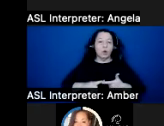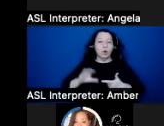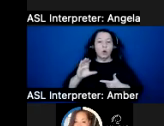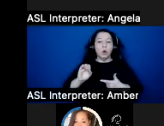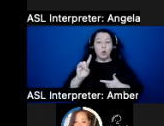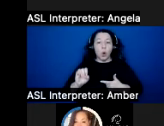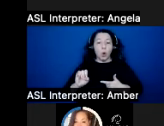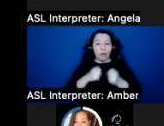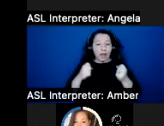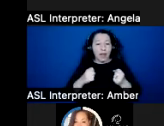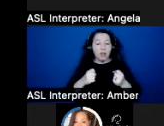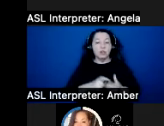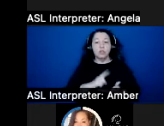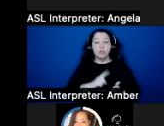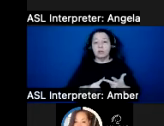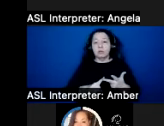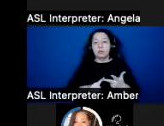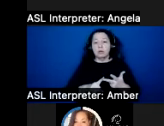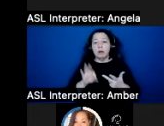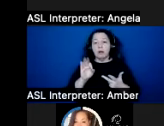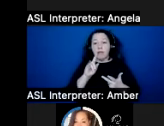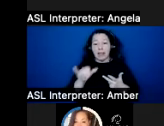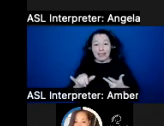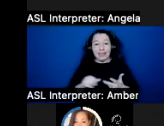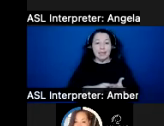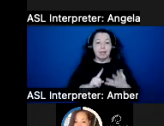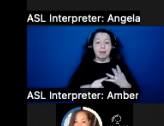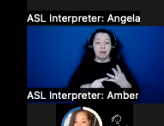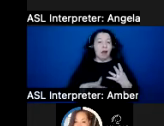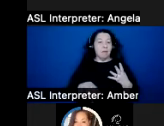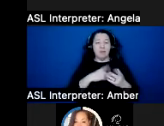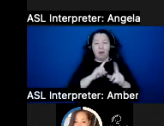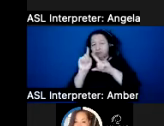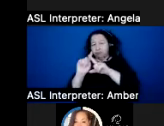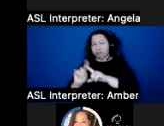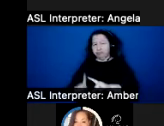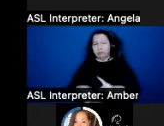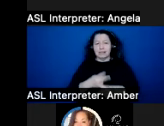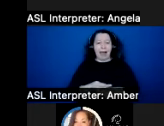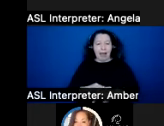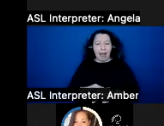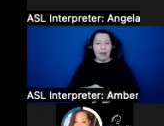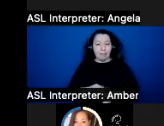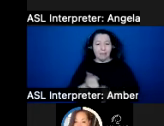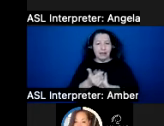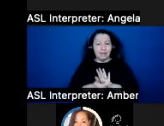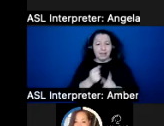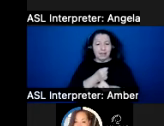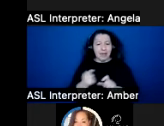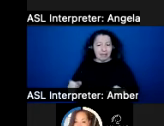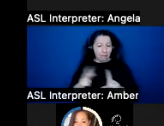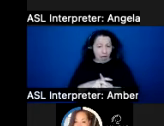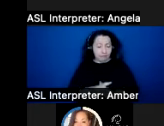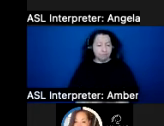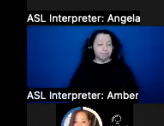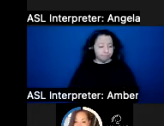violation cases, we have felony cases, all kinds of different cases that can be filed